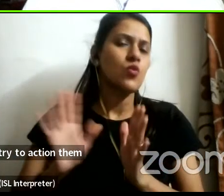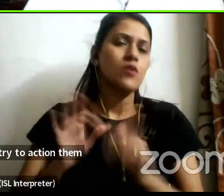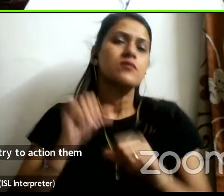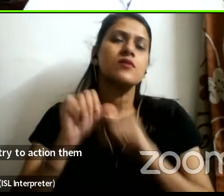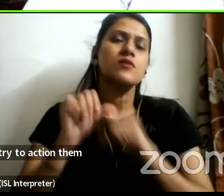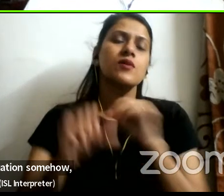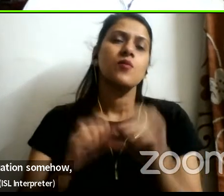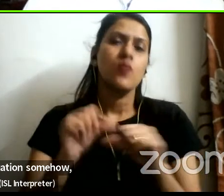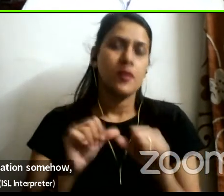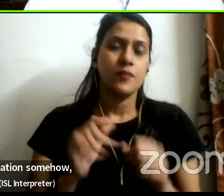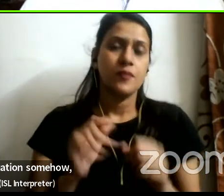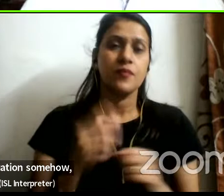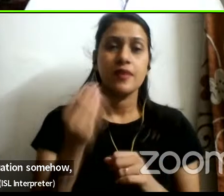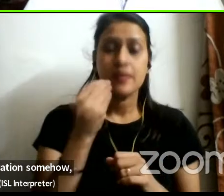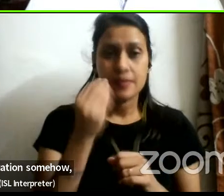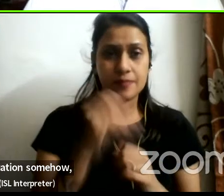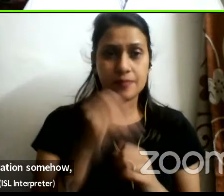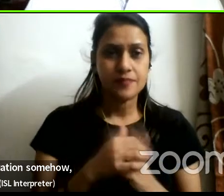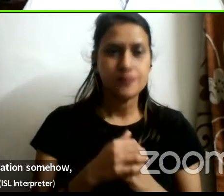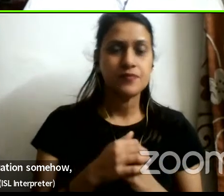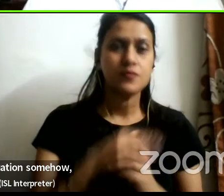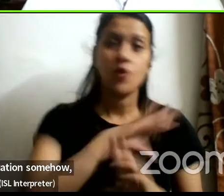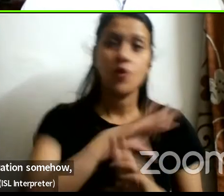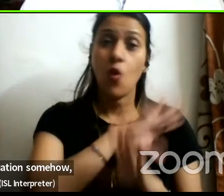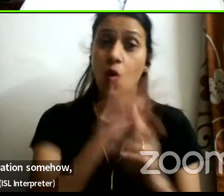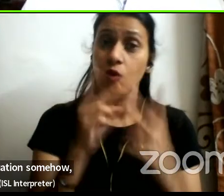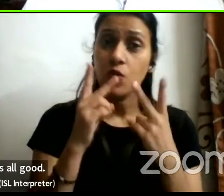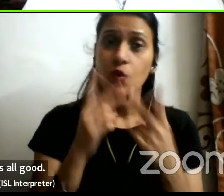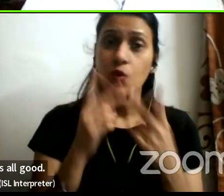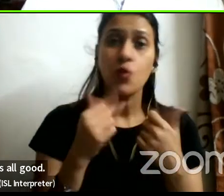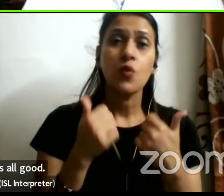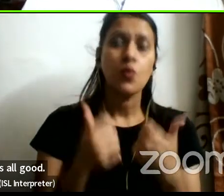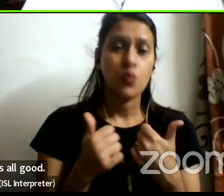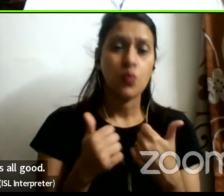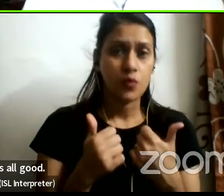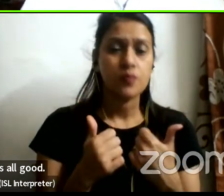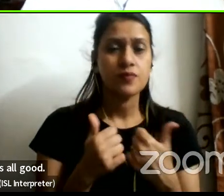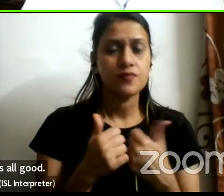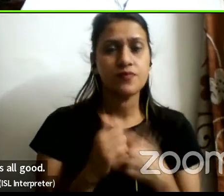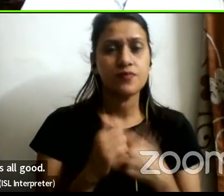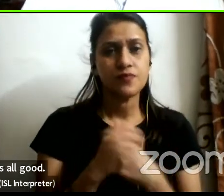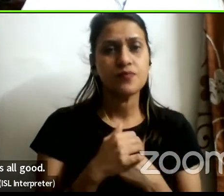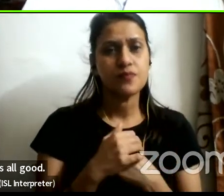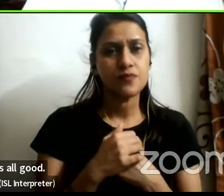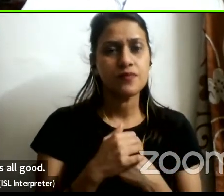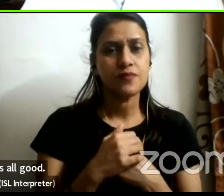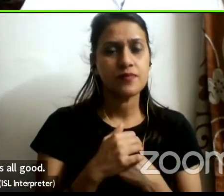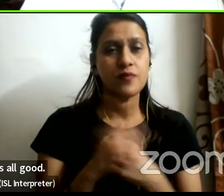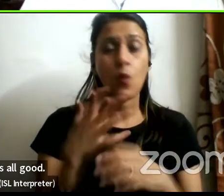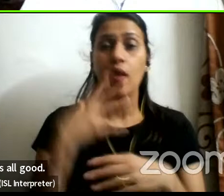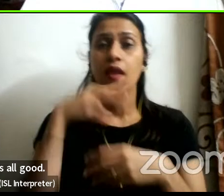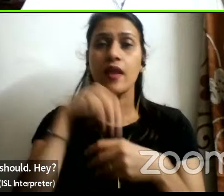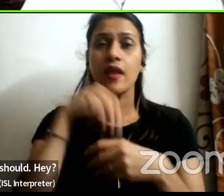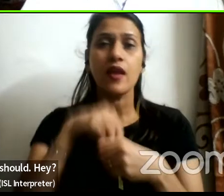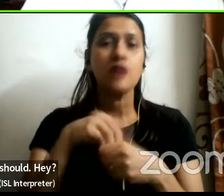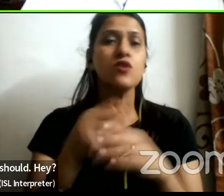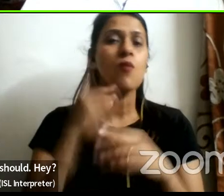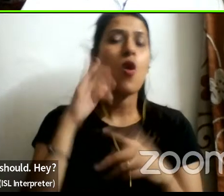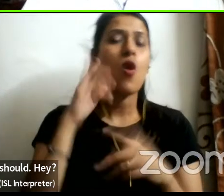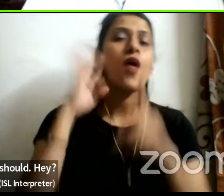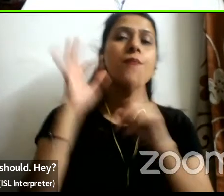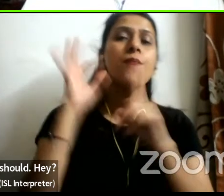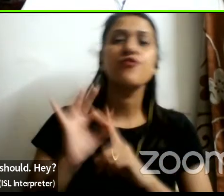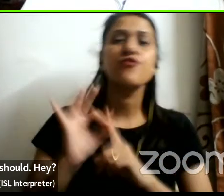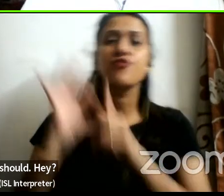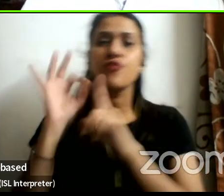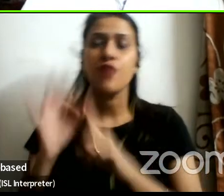somehow, Panglossian, meaning everything is all good, hunky-dory? No, I mean, of course, we should engage with more evidence-based sort of